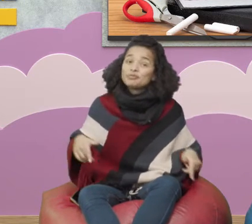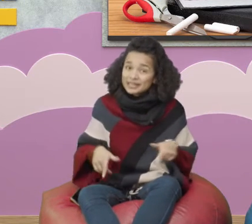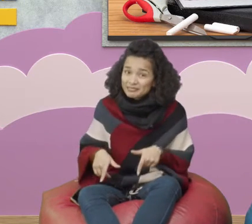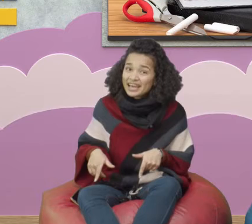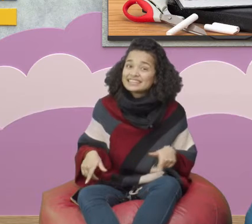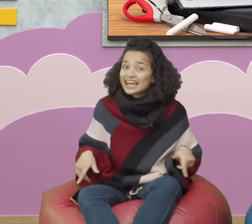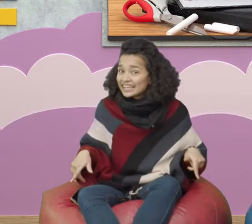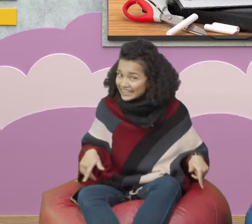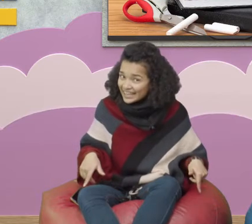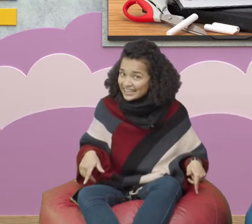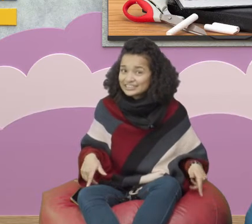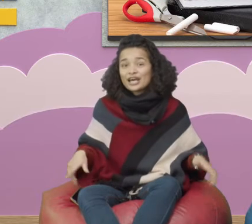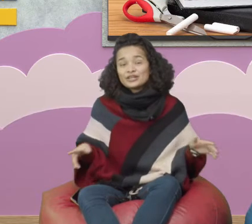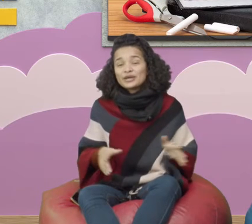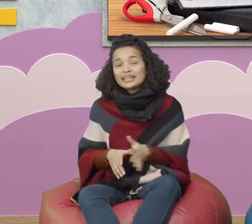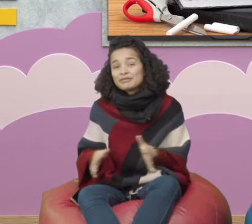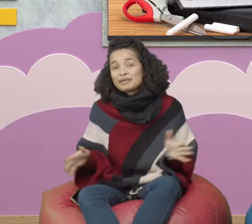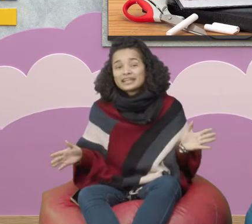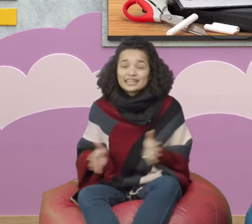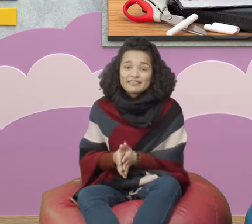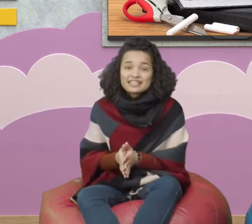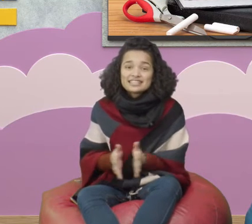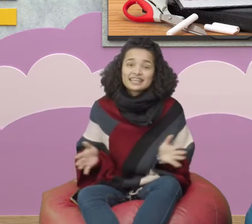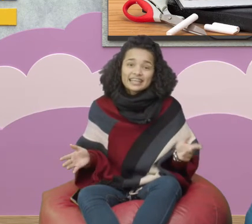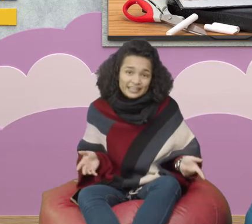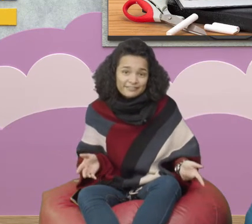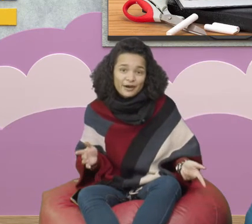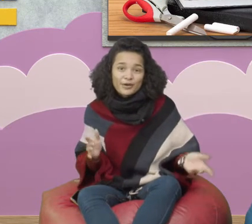cool beanbags like this, you can email